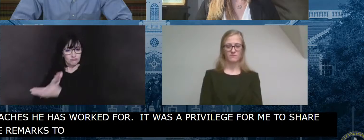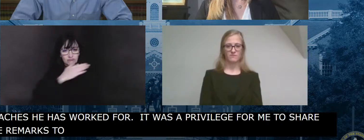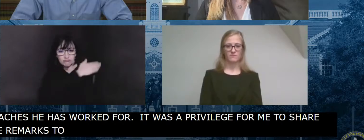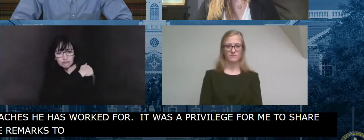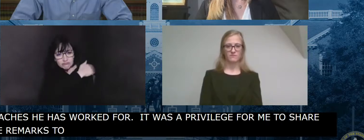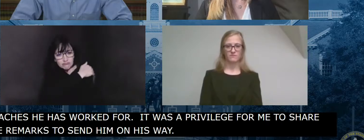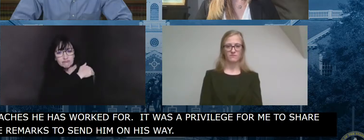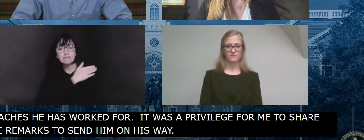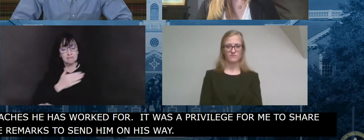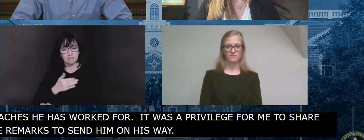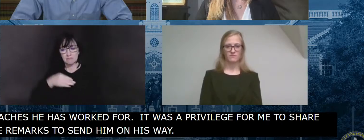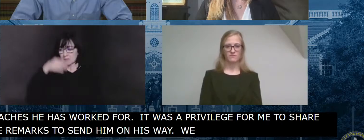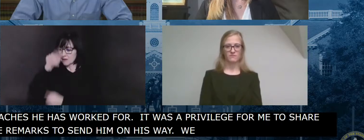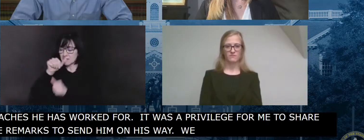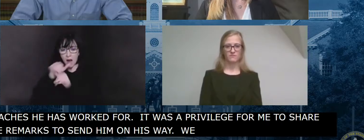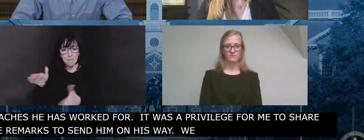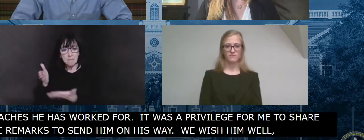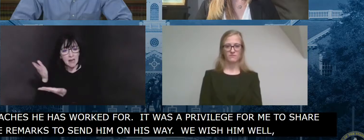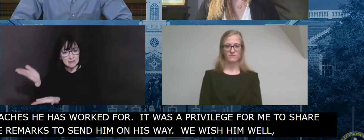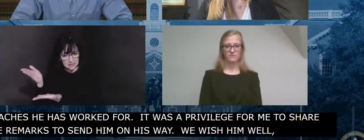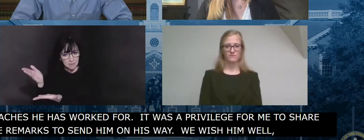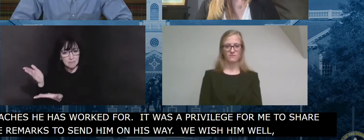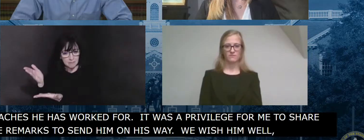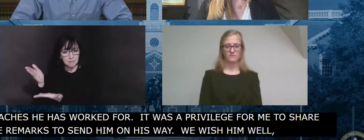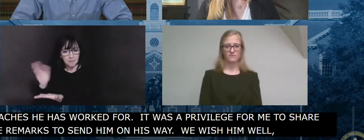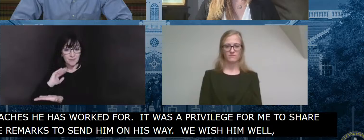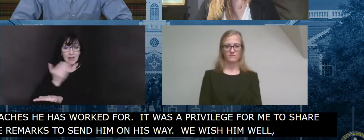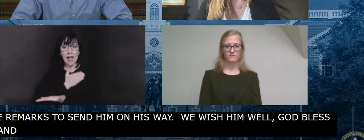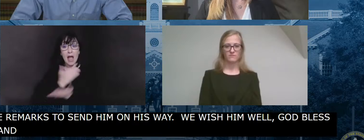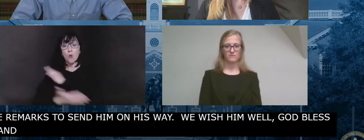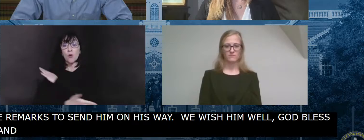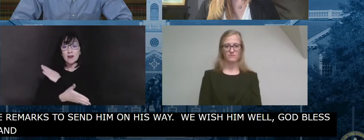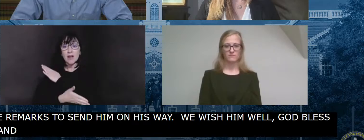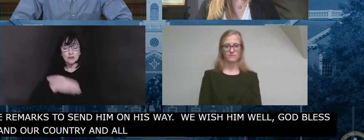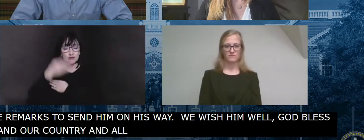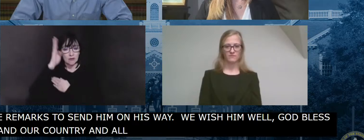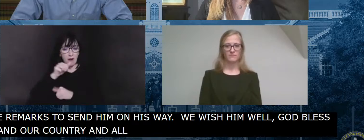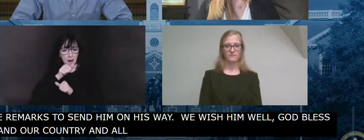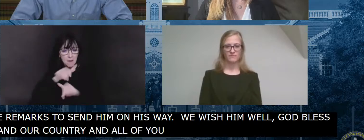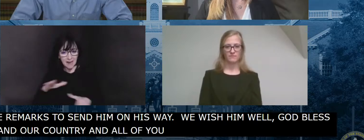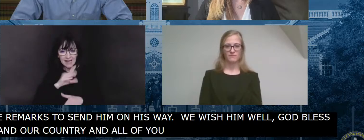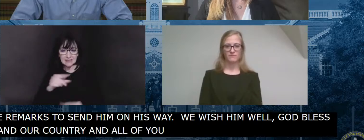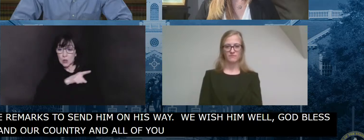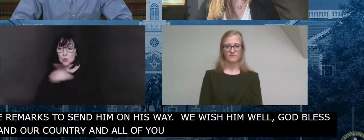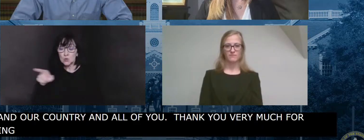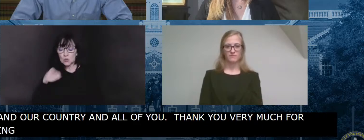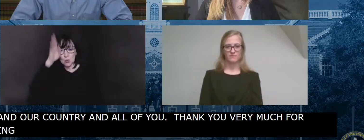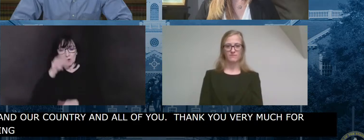God bless him and our country and all of you. Thank you very much for joining us tonight.